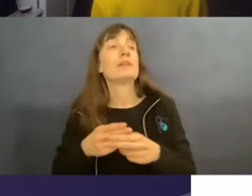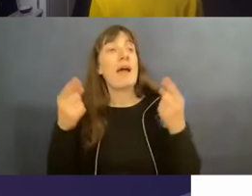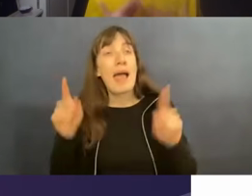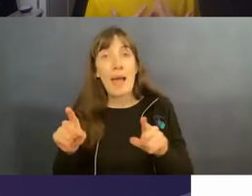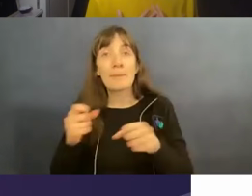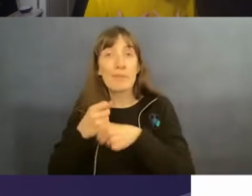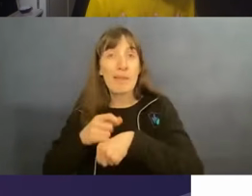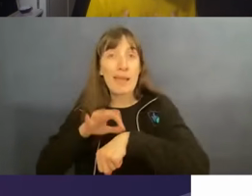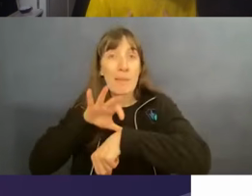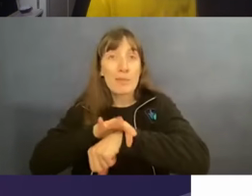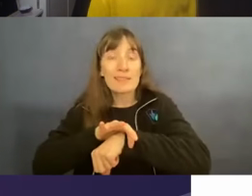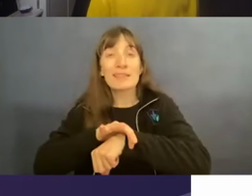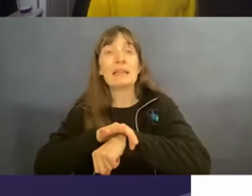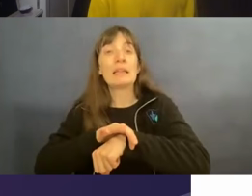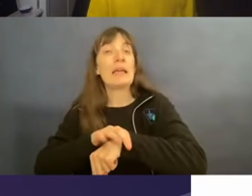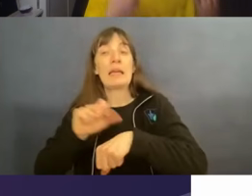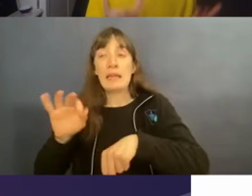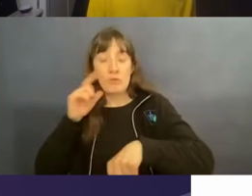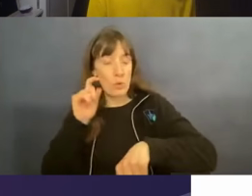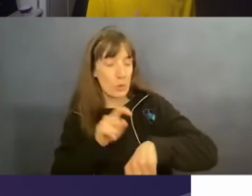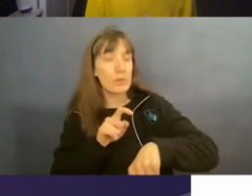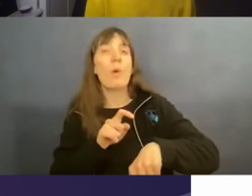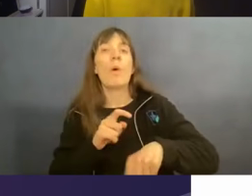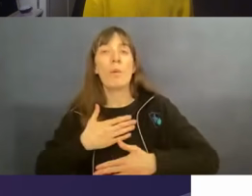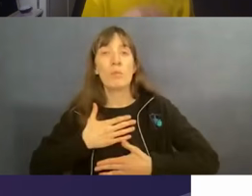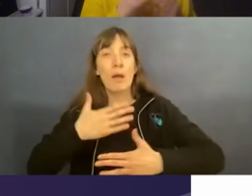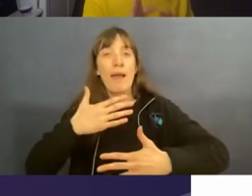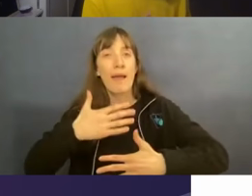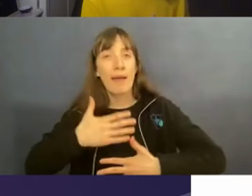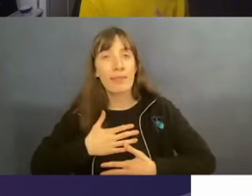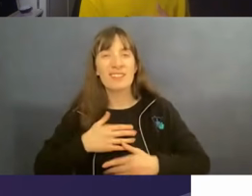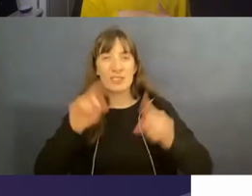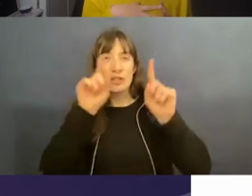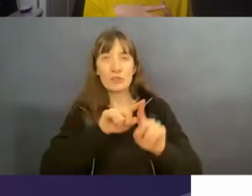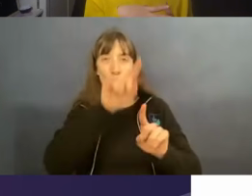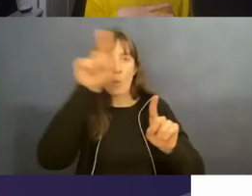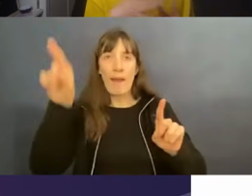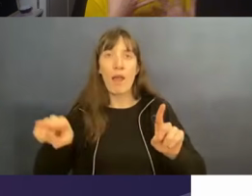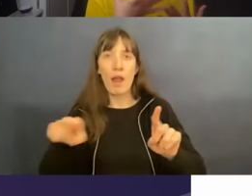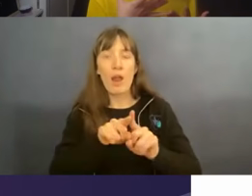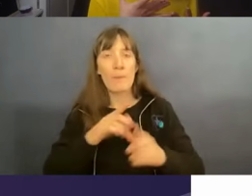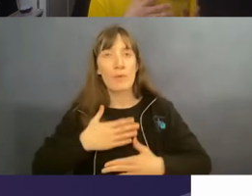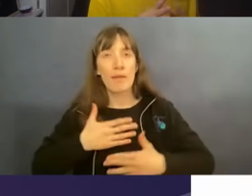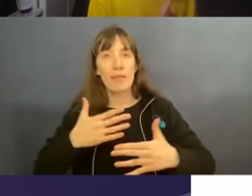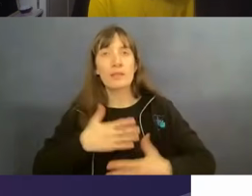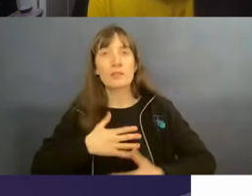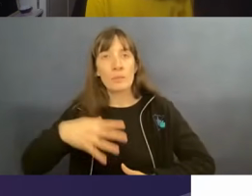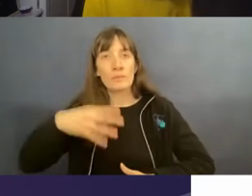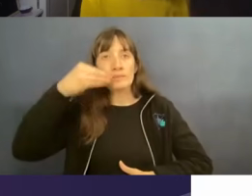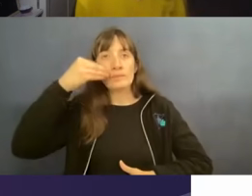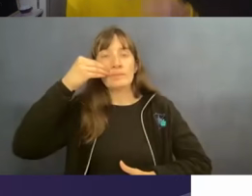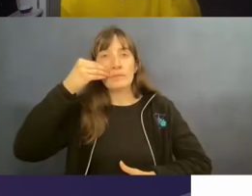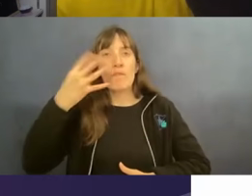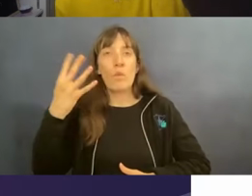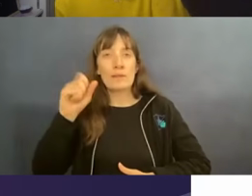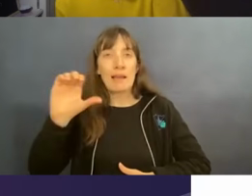when you're wearing it, you take a breath. Maybe do that square breathing, right? Of like inhaling for 4 seconds and holding it and exhaling